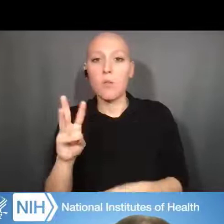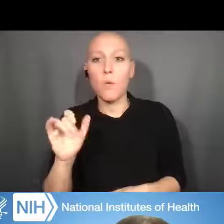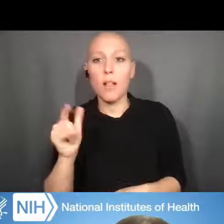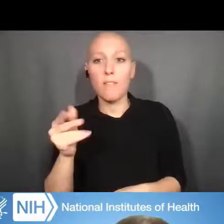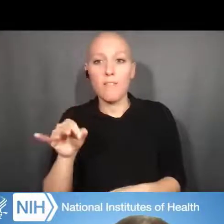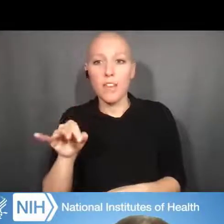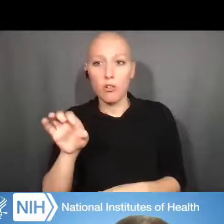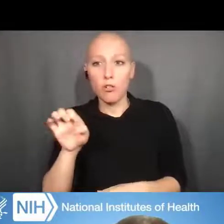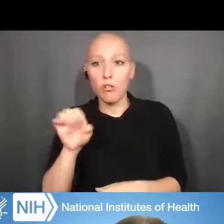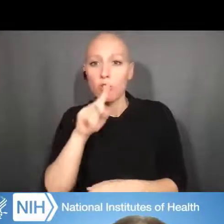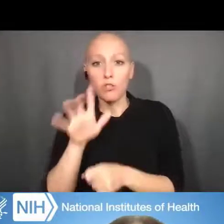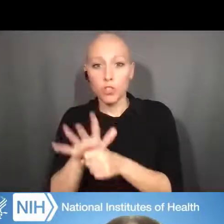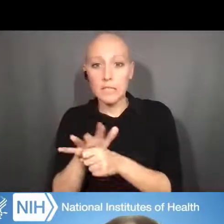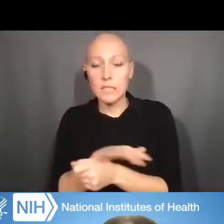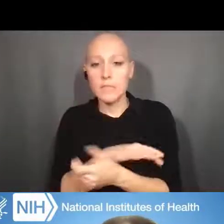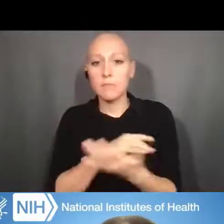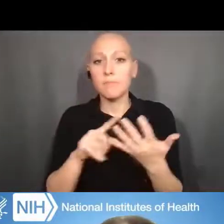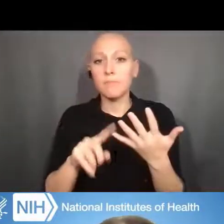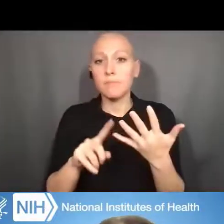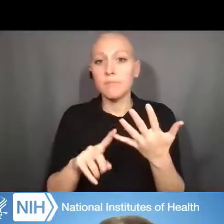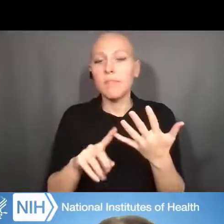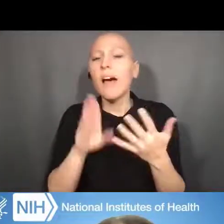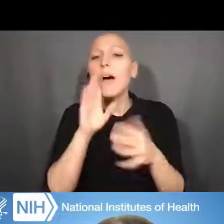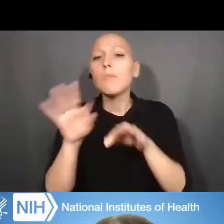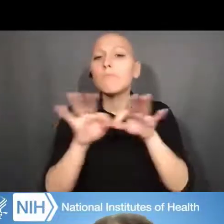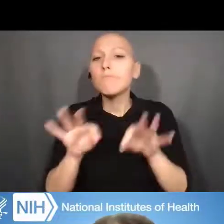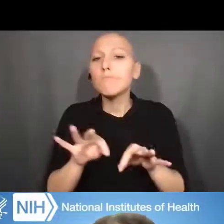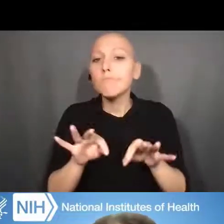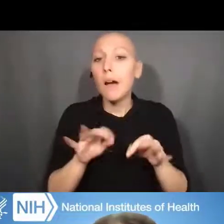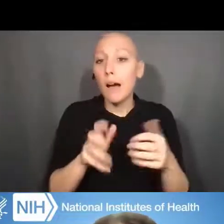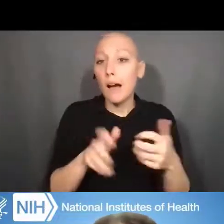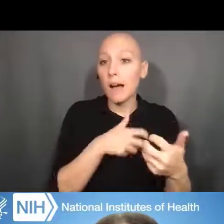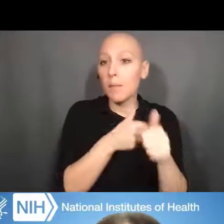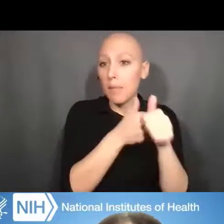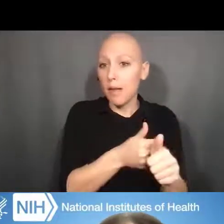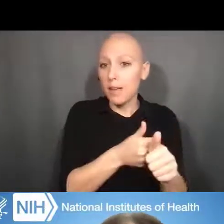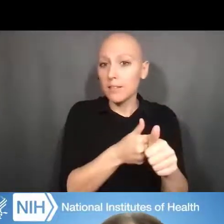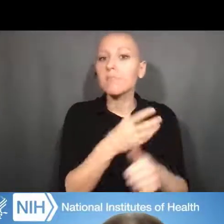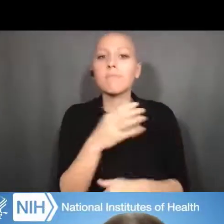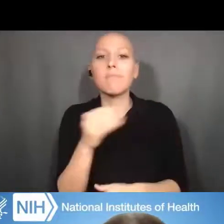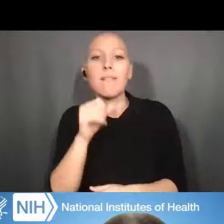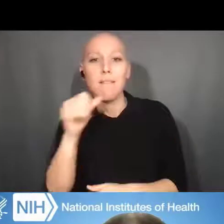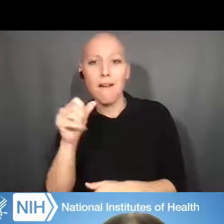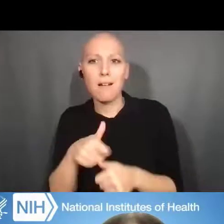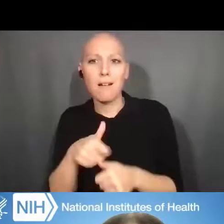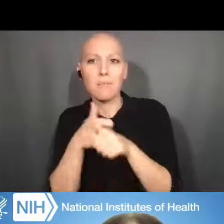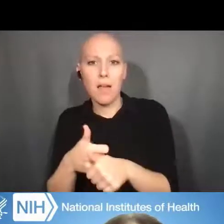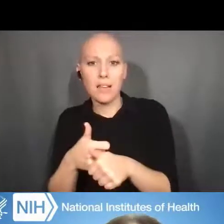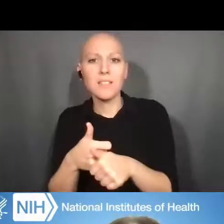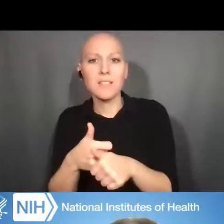describe non-compliance as well as so that you can have a better understanding of its implications.